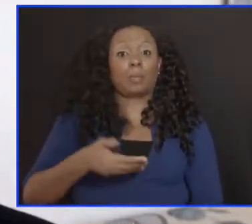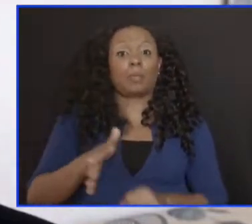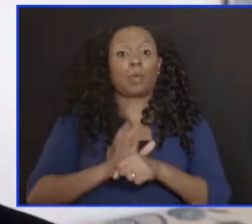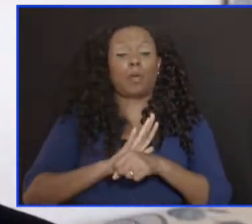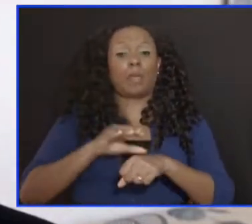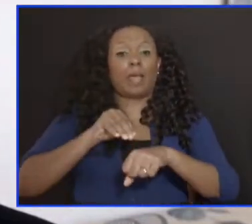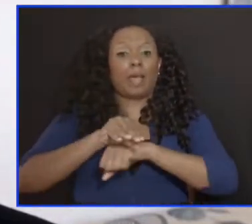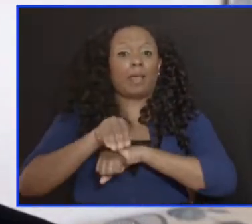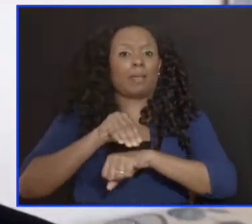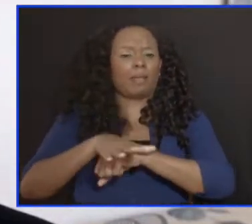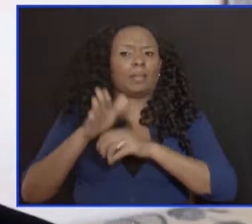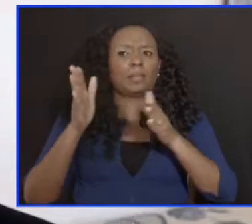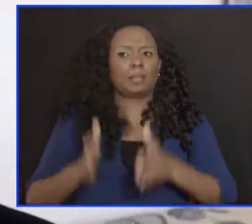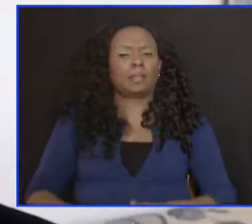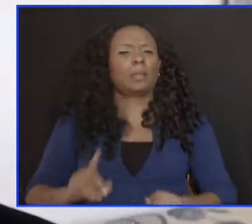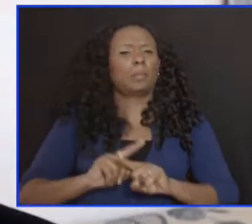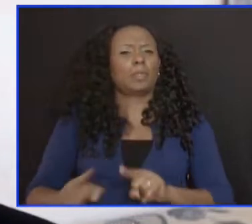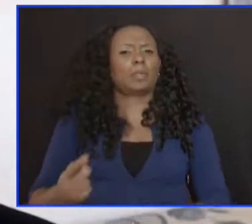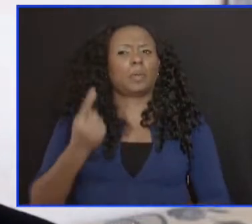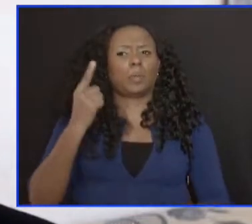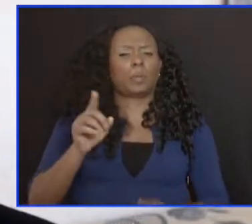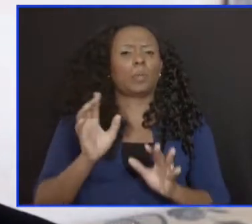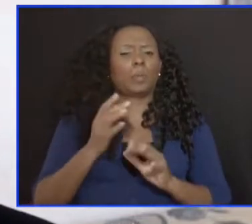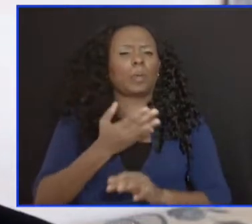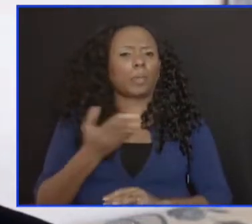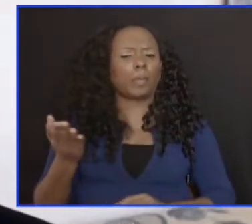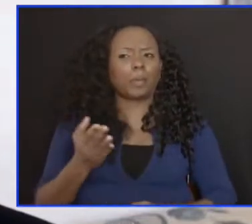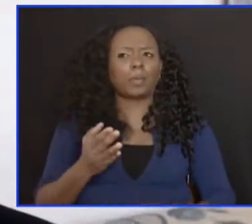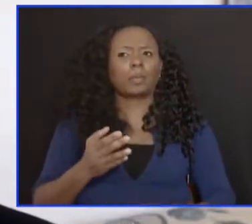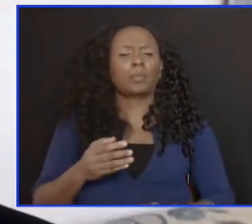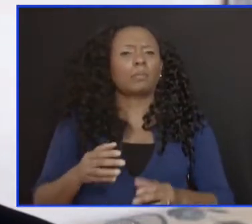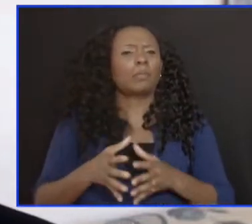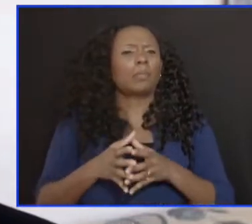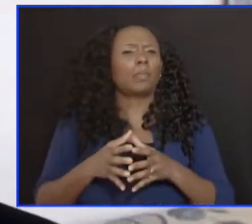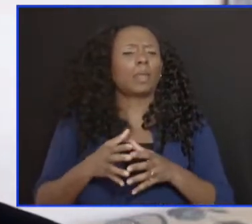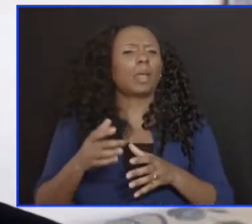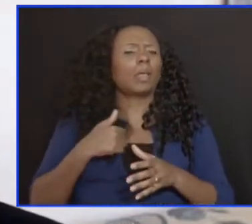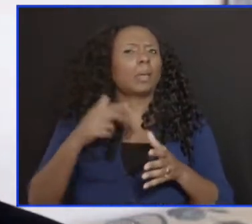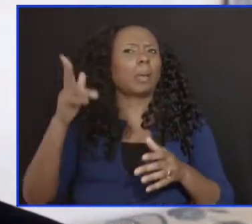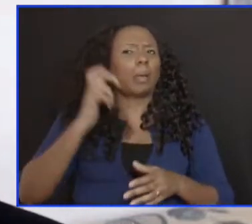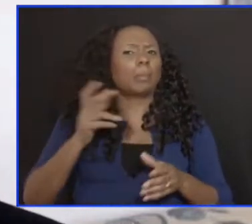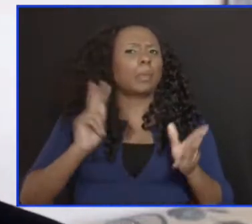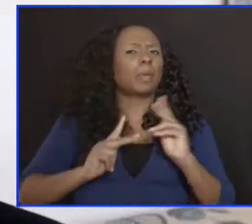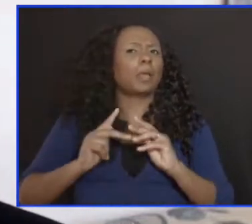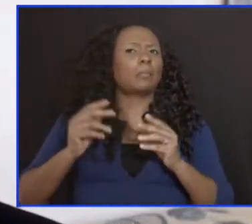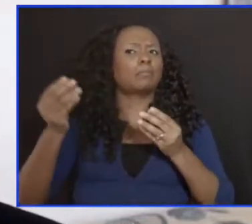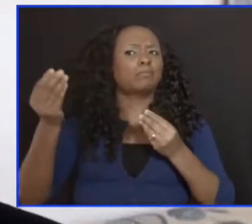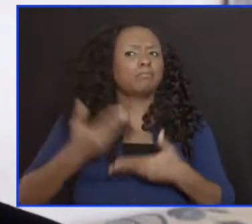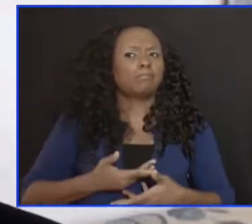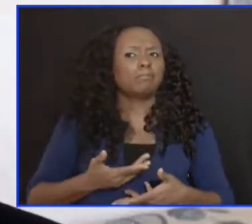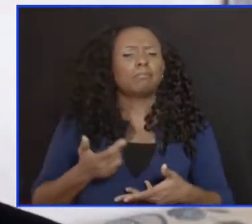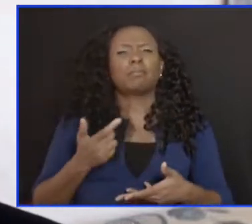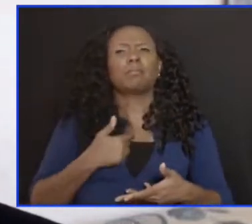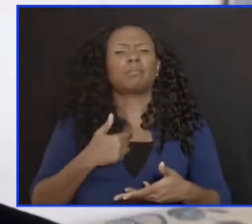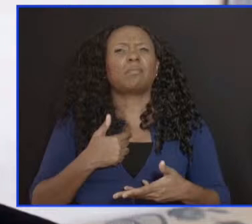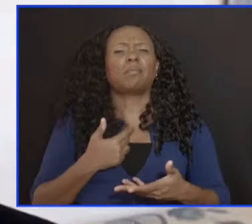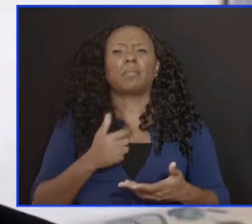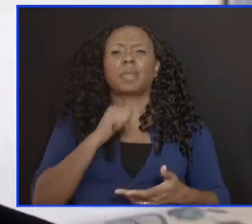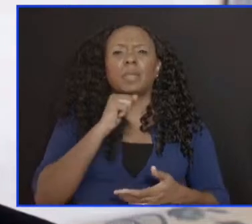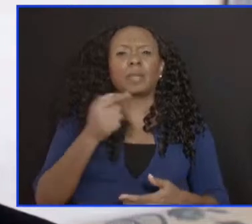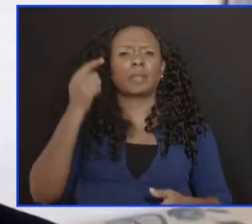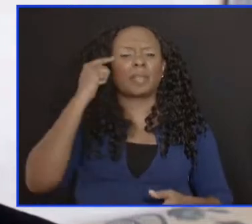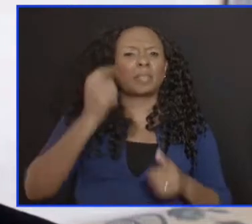there is a creeping sentiment among some. I can't say whether it's a majority. I doubt very much it is